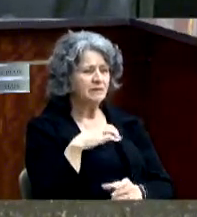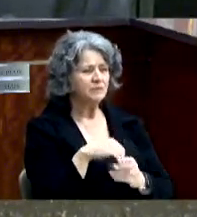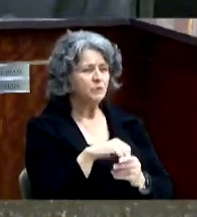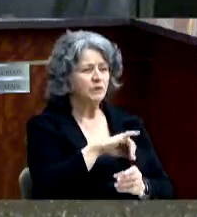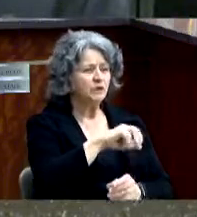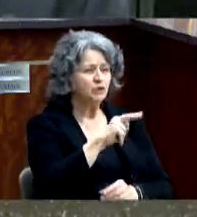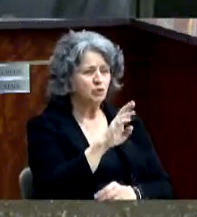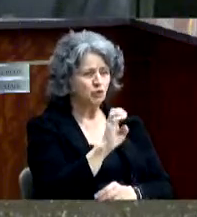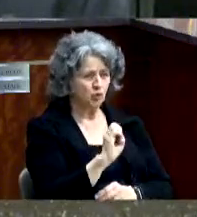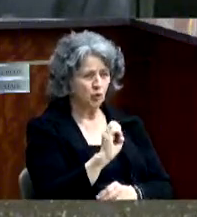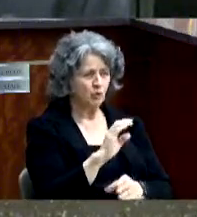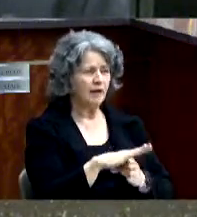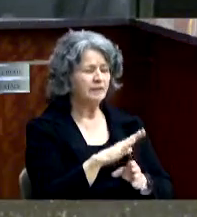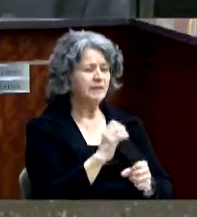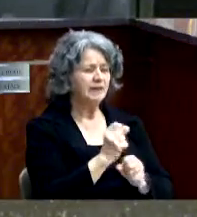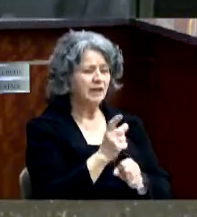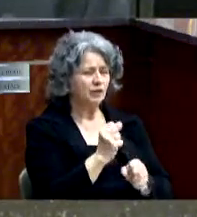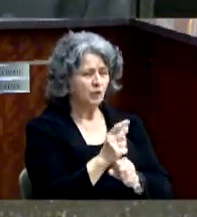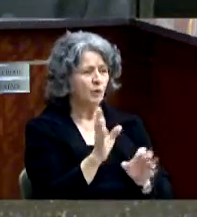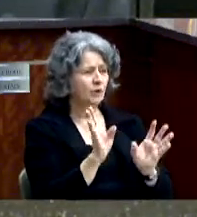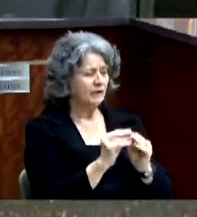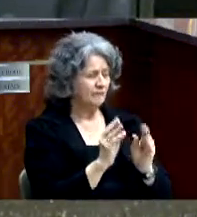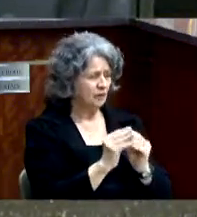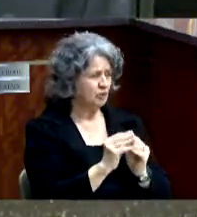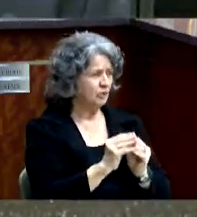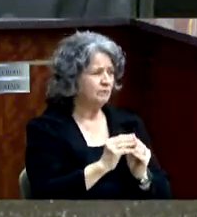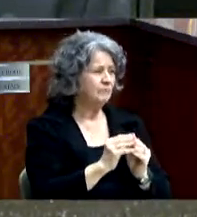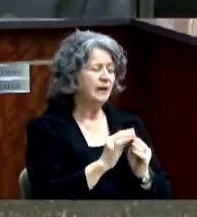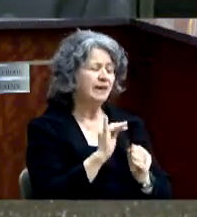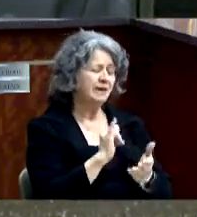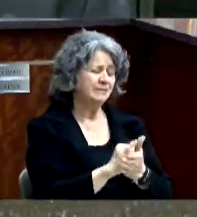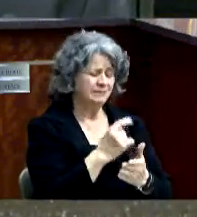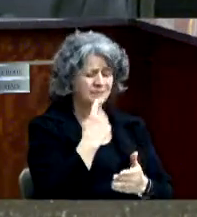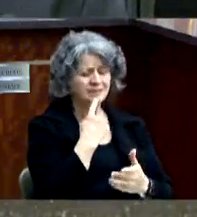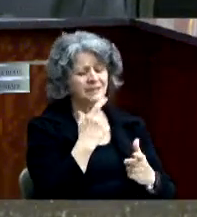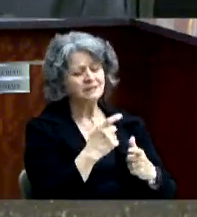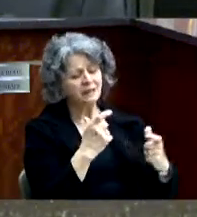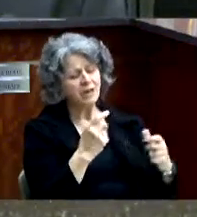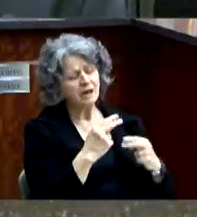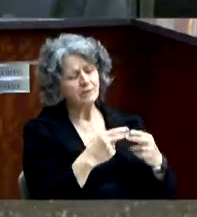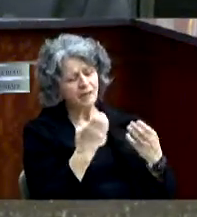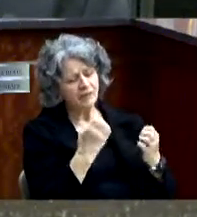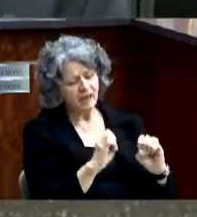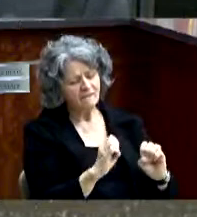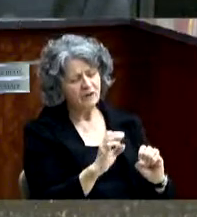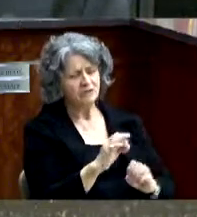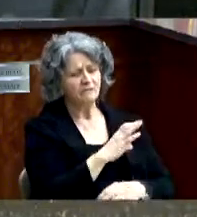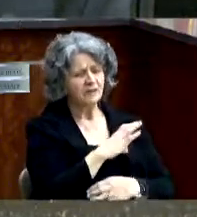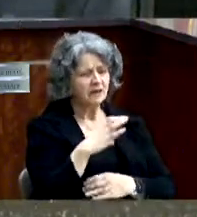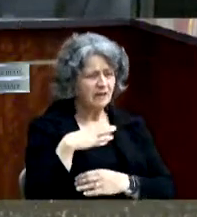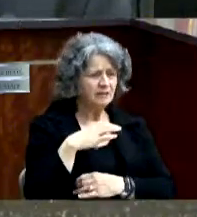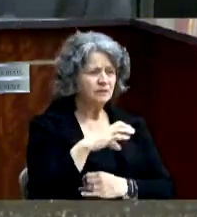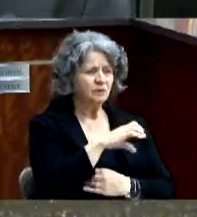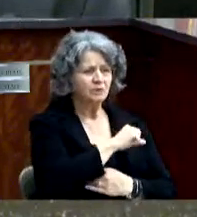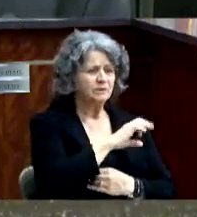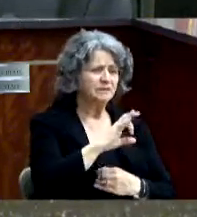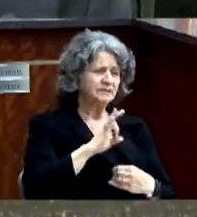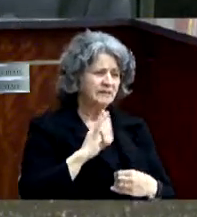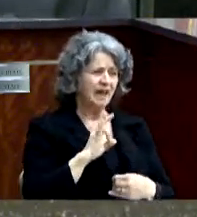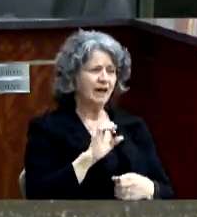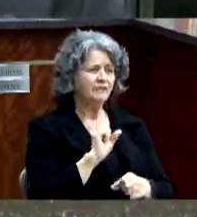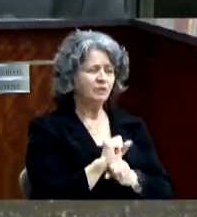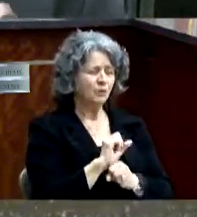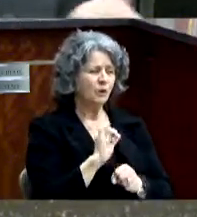the annual convention. So I think that says a lot about the efforts of the City Council and the staff and the work that you all have